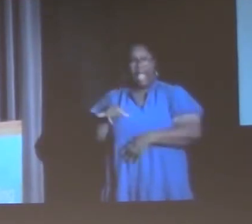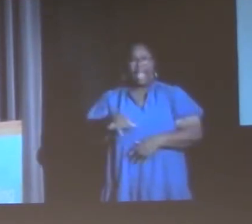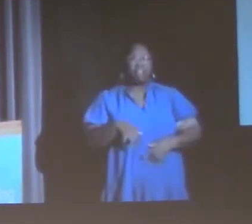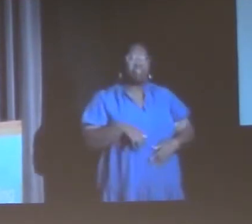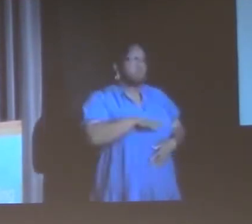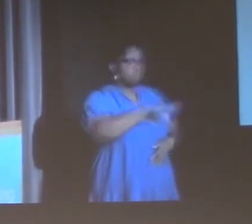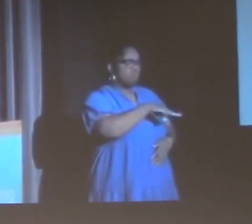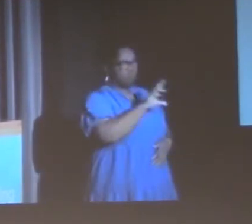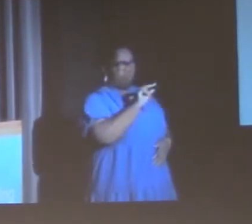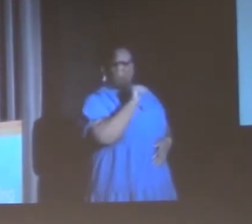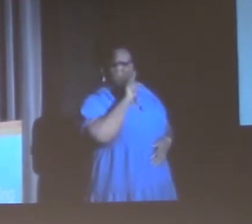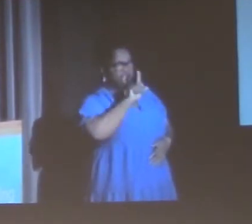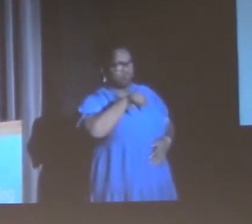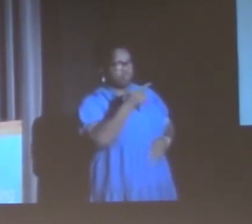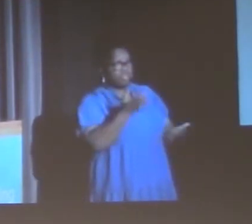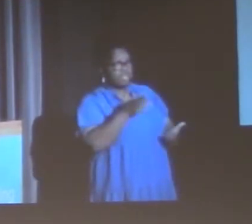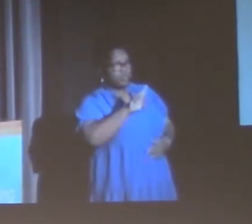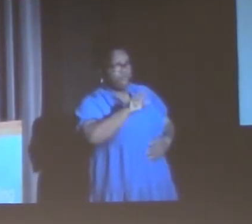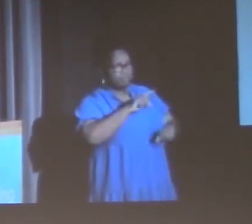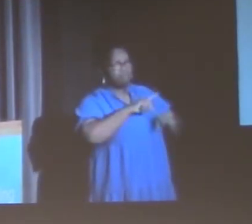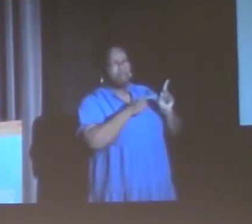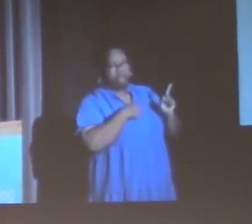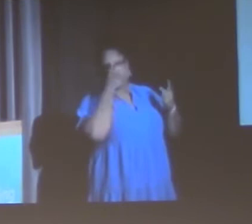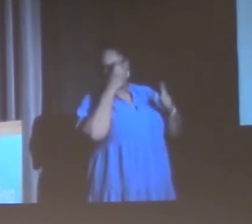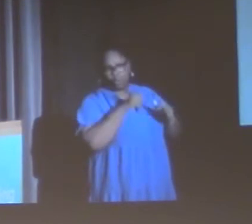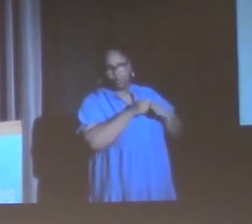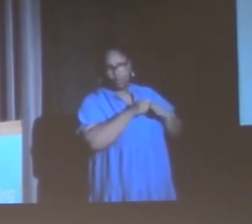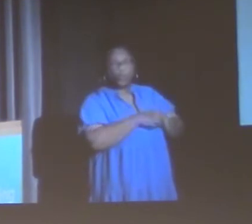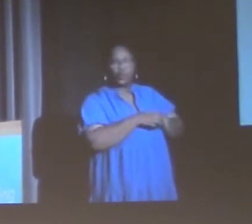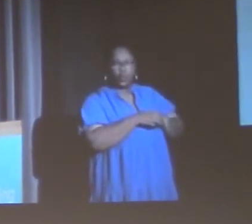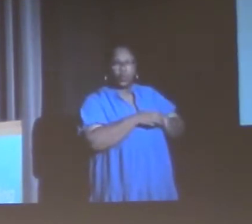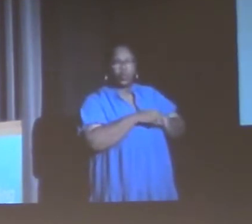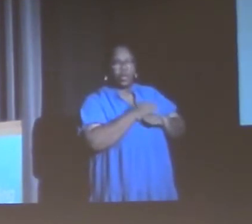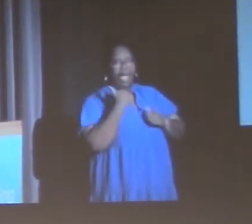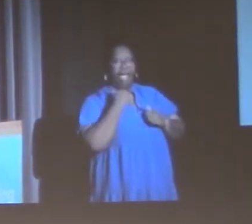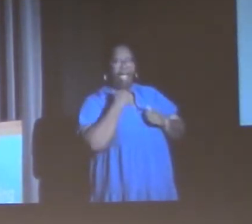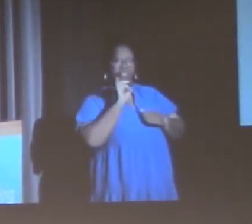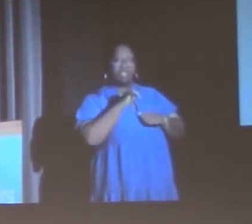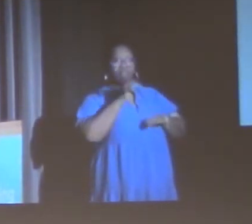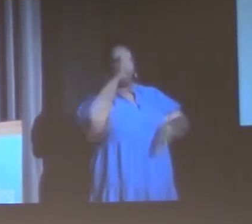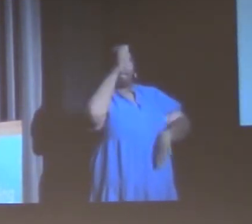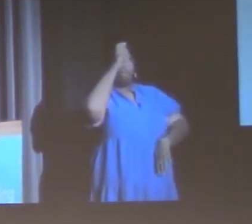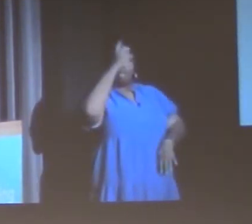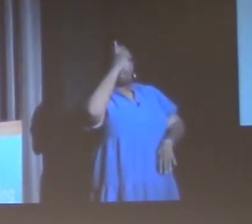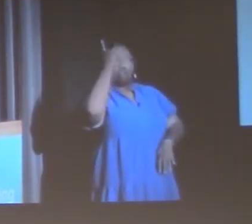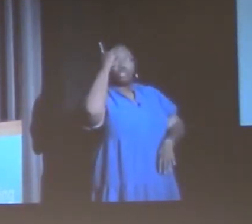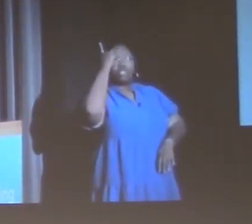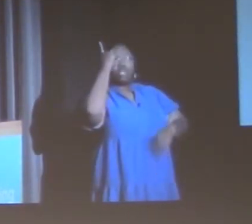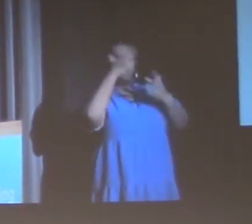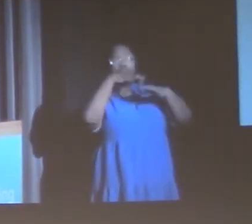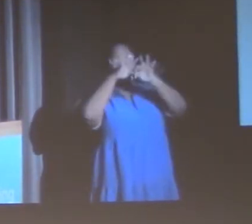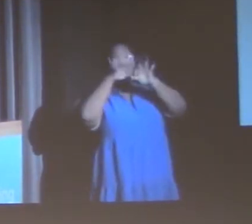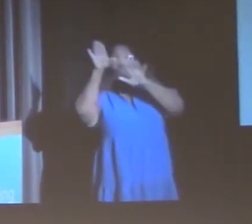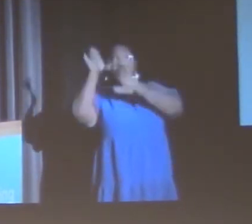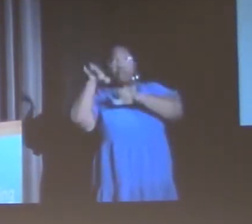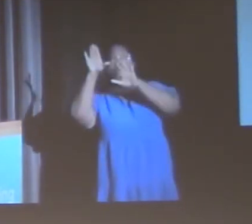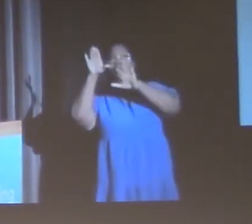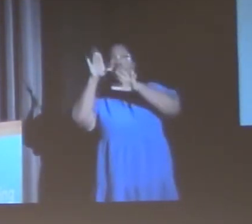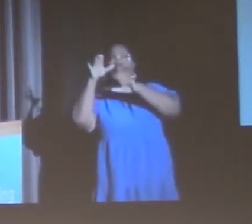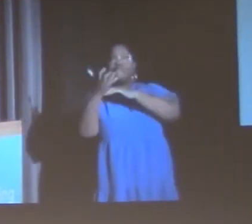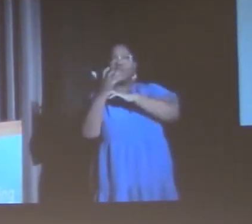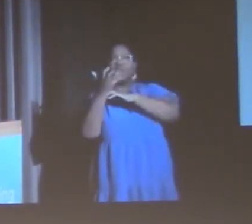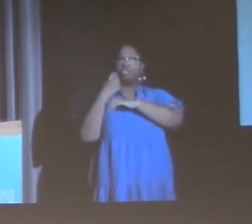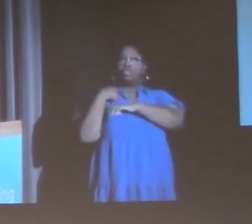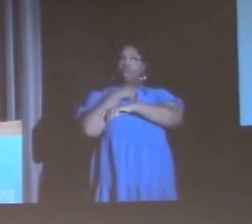issue, honestly, but I agree with you that there is this ideological weight of the prison, which forces you to think about it in